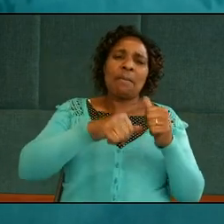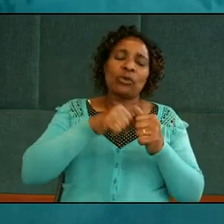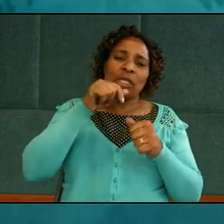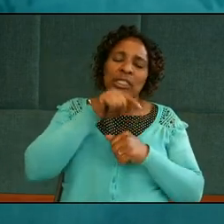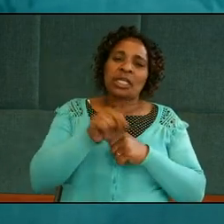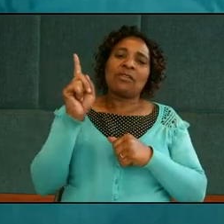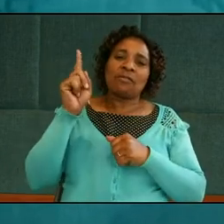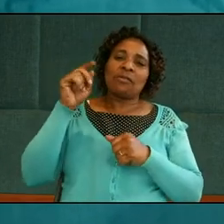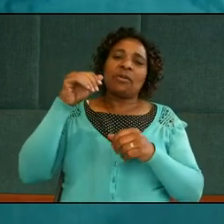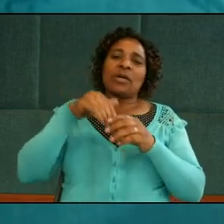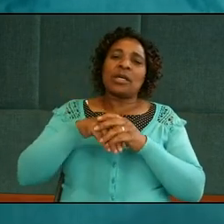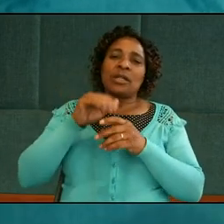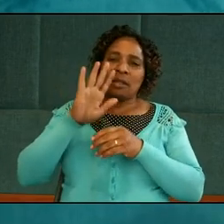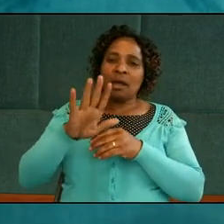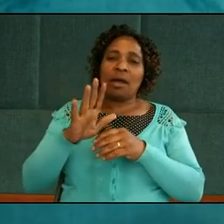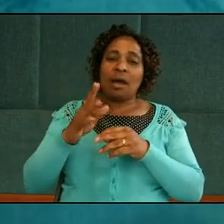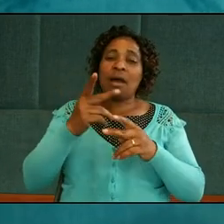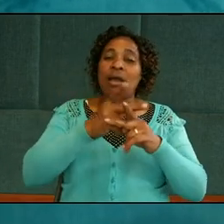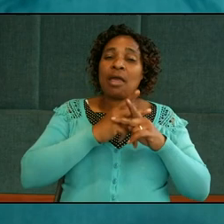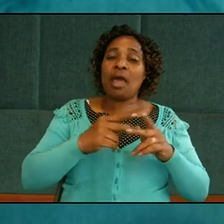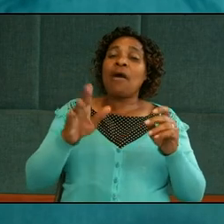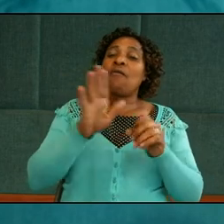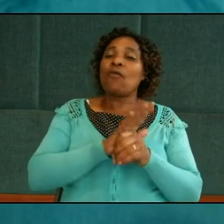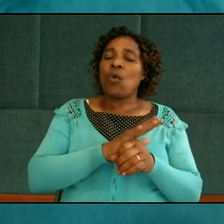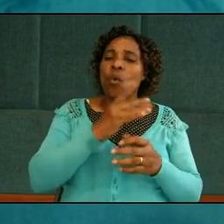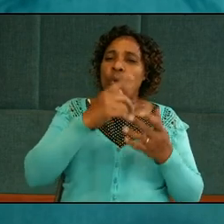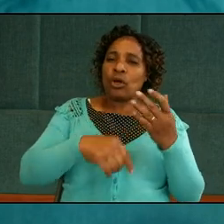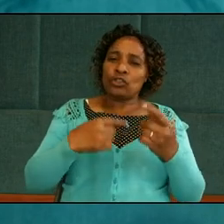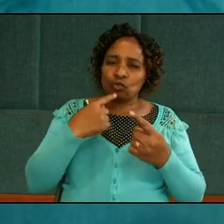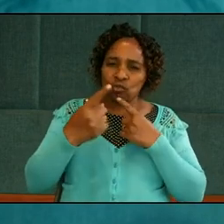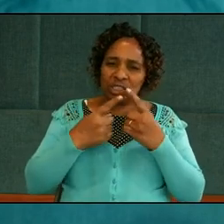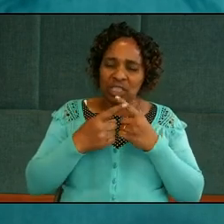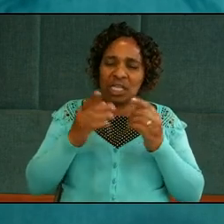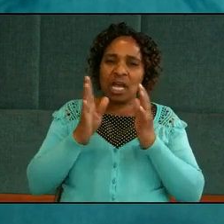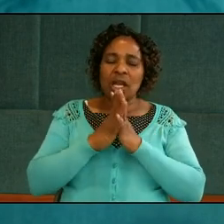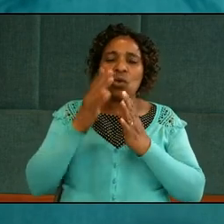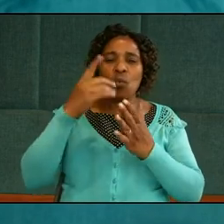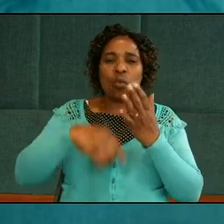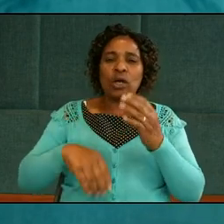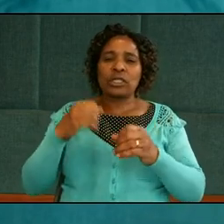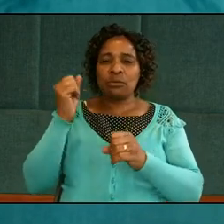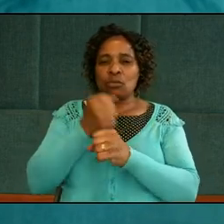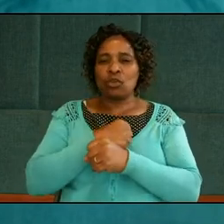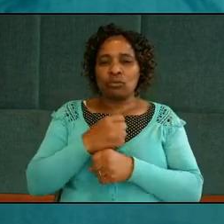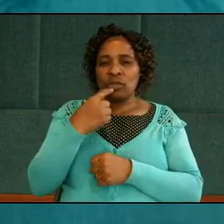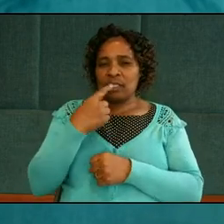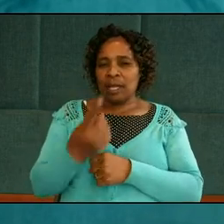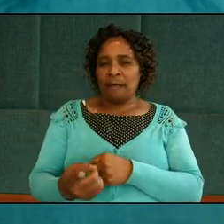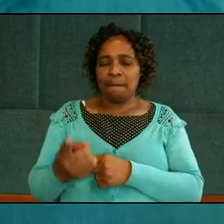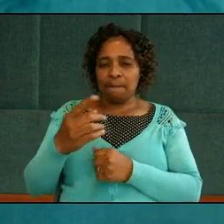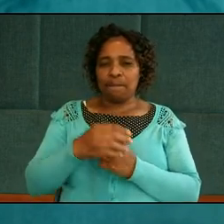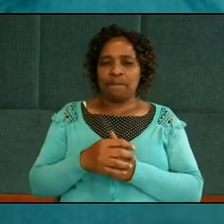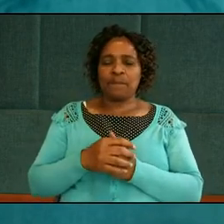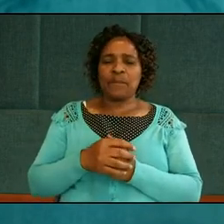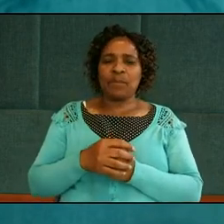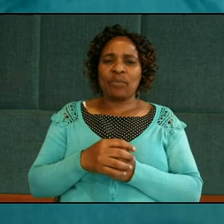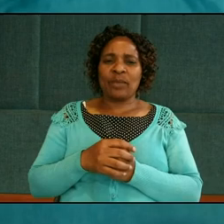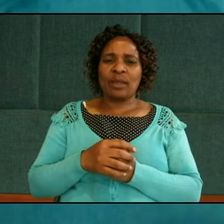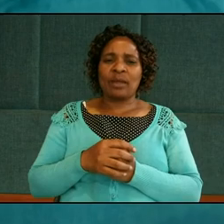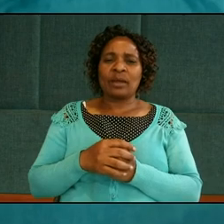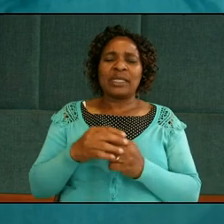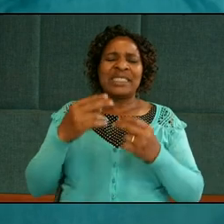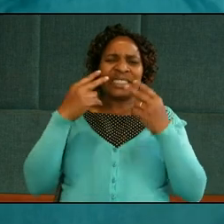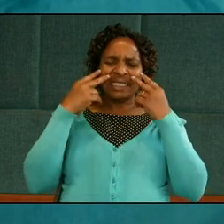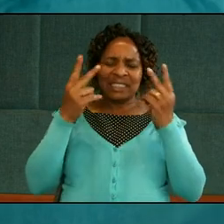there. So you need to be a bit careful with what you say and what you do not say. So we'd like to